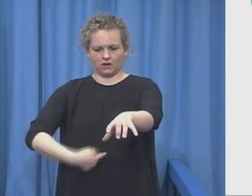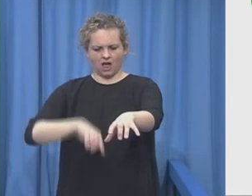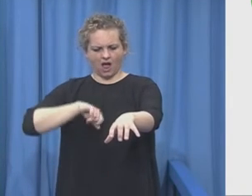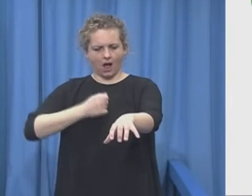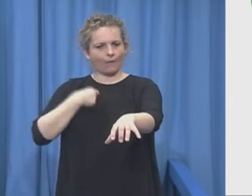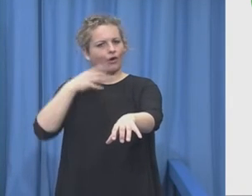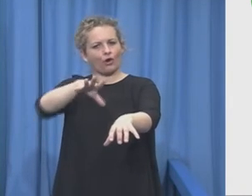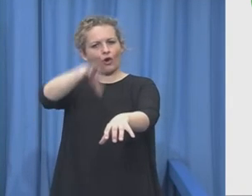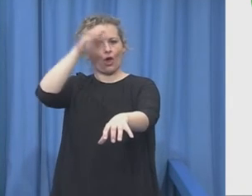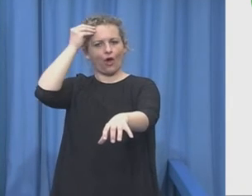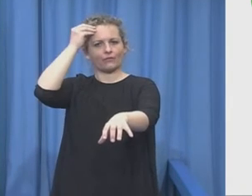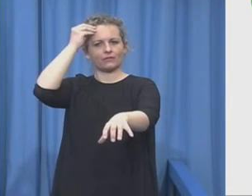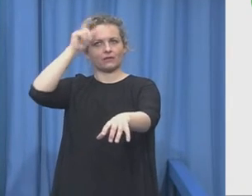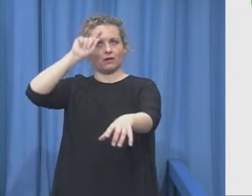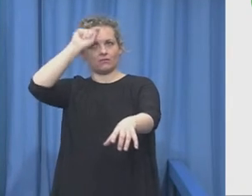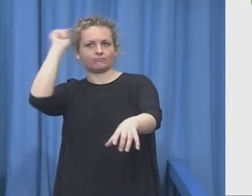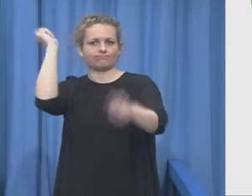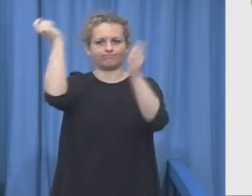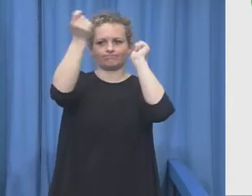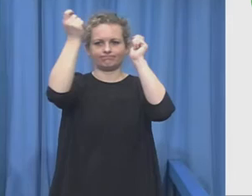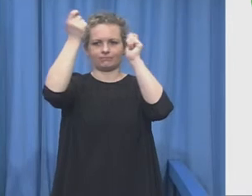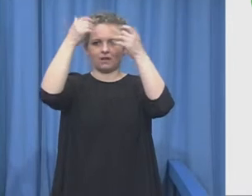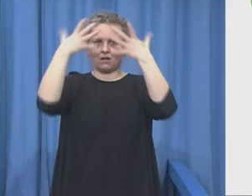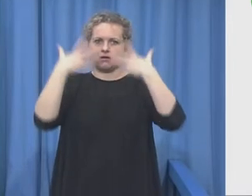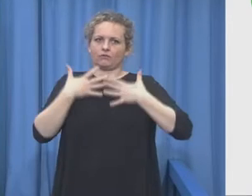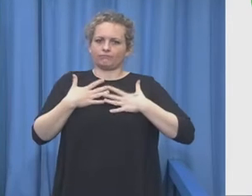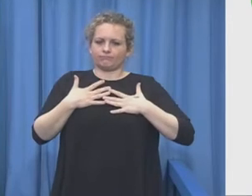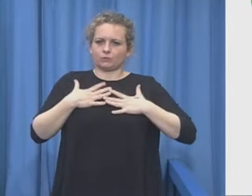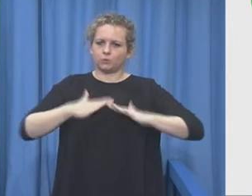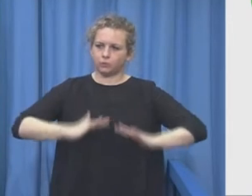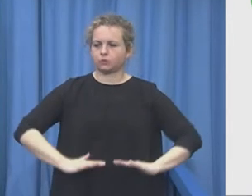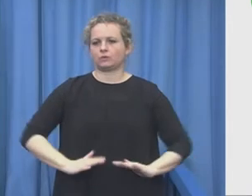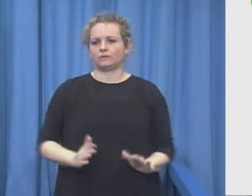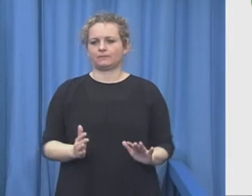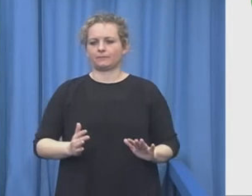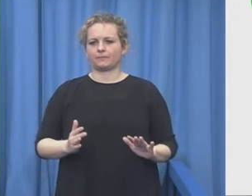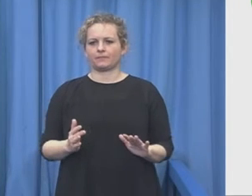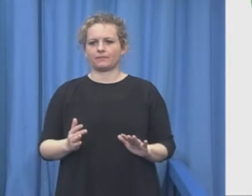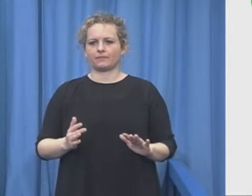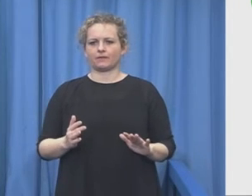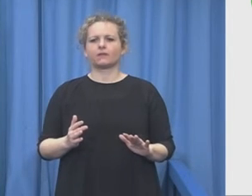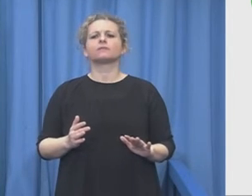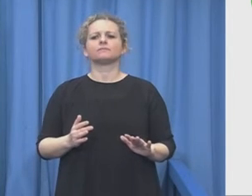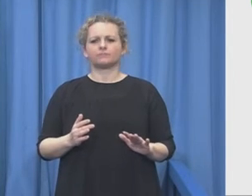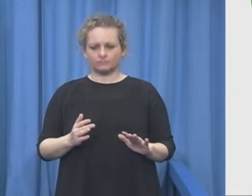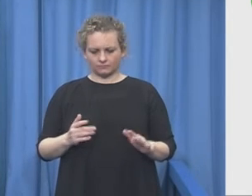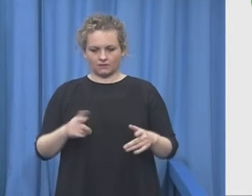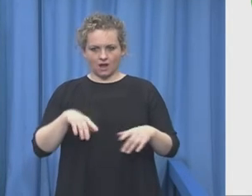And by studying ourselves this way and learning about ourselves,